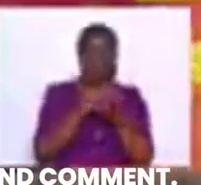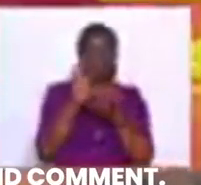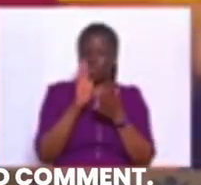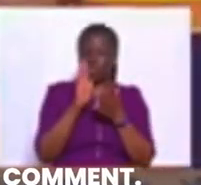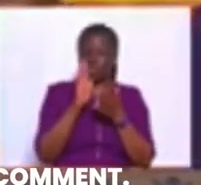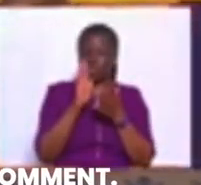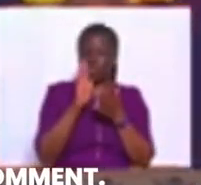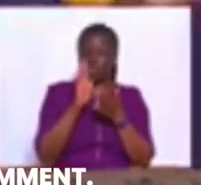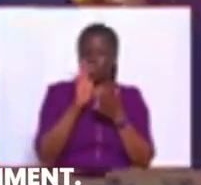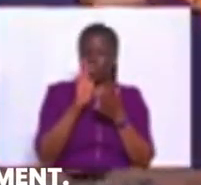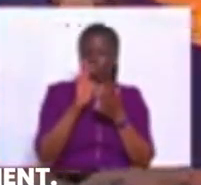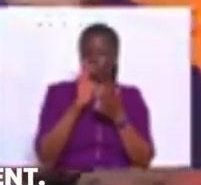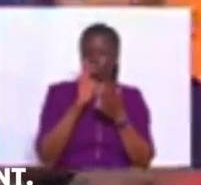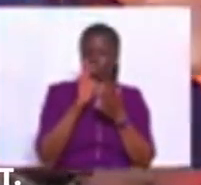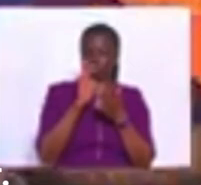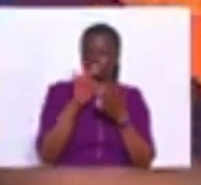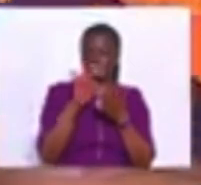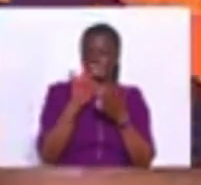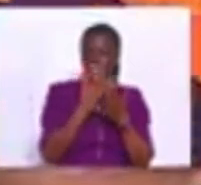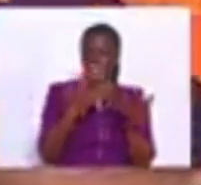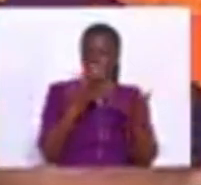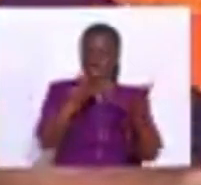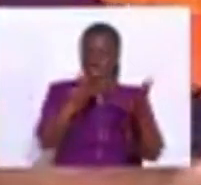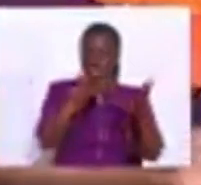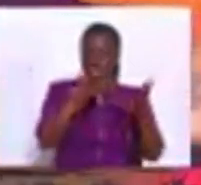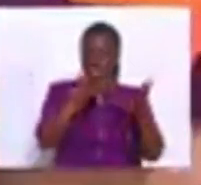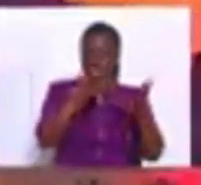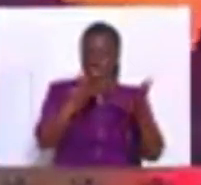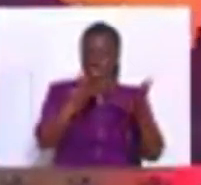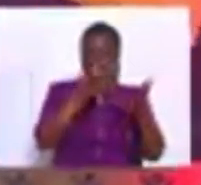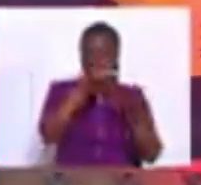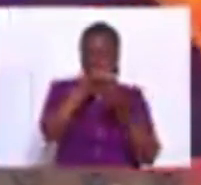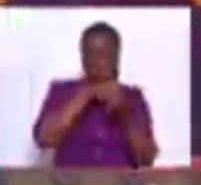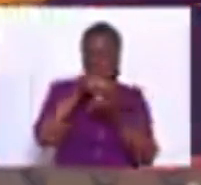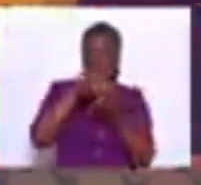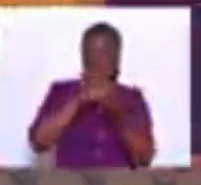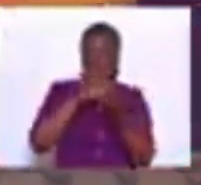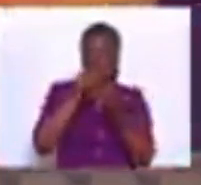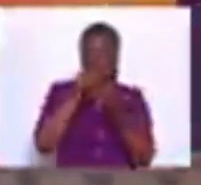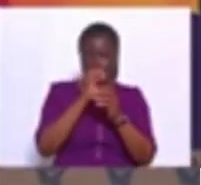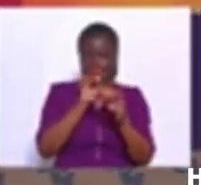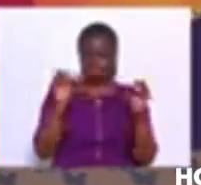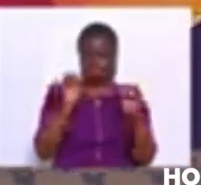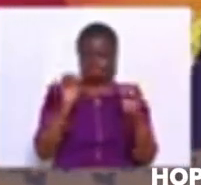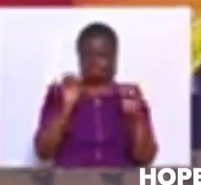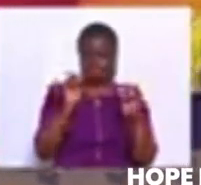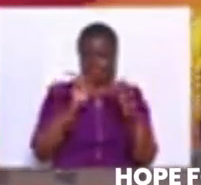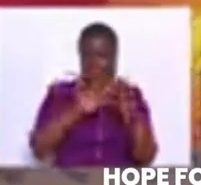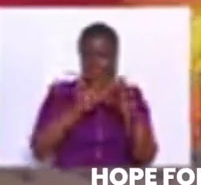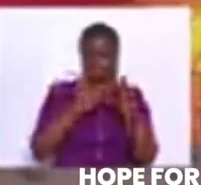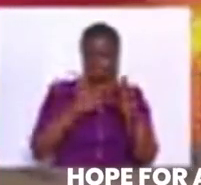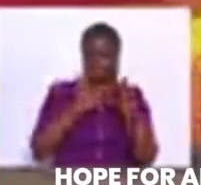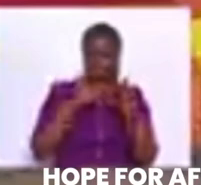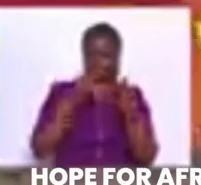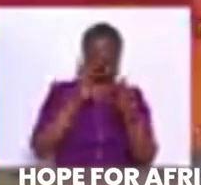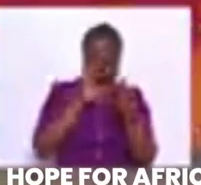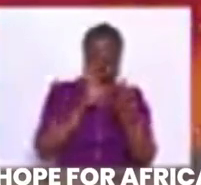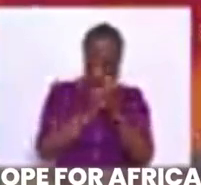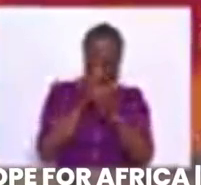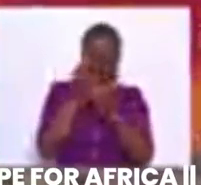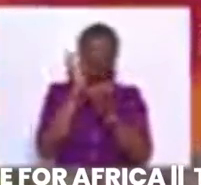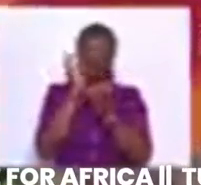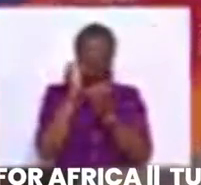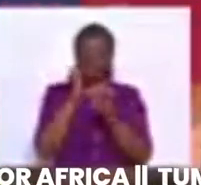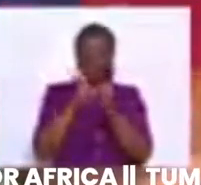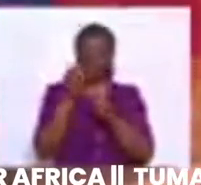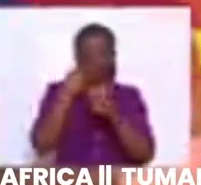supermarket, I can't eat or drink anything. The only ones I've got is the water and the fruit and vegetables. That's about it.